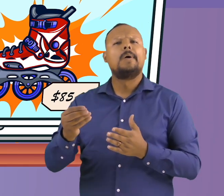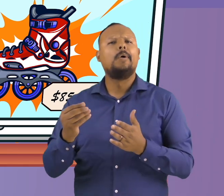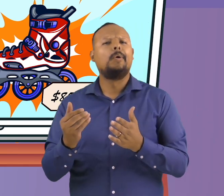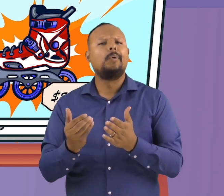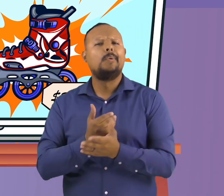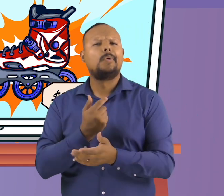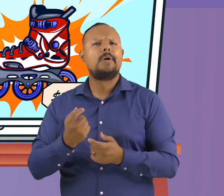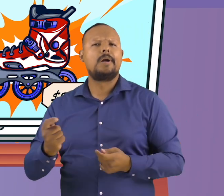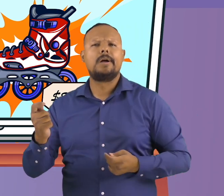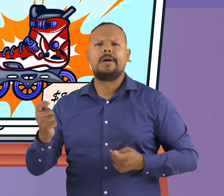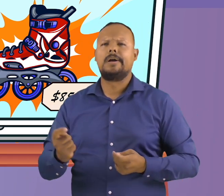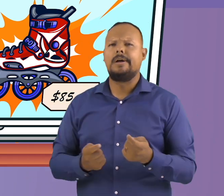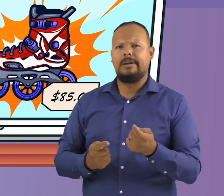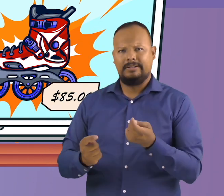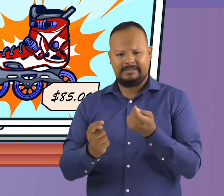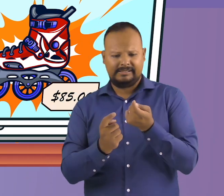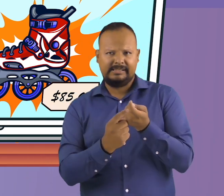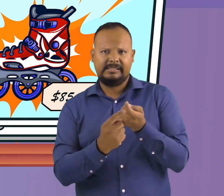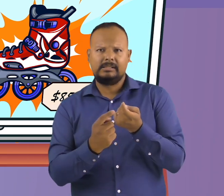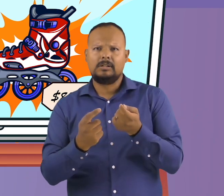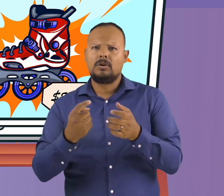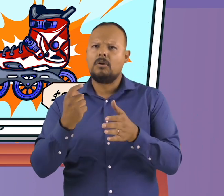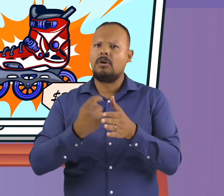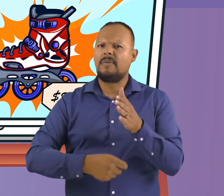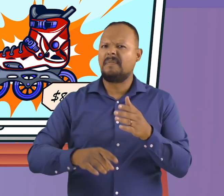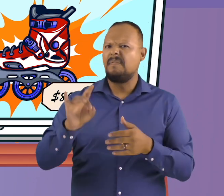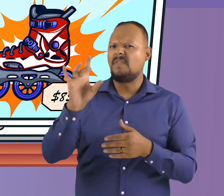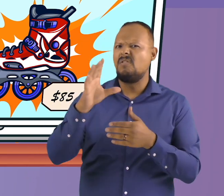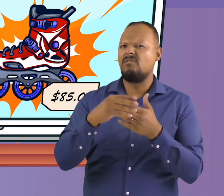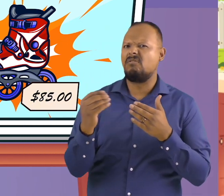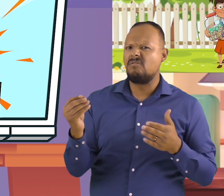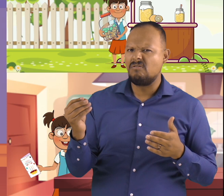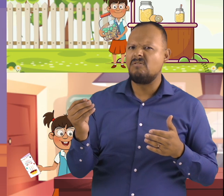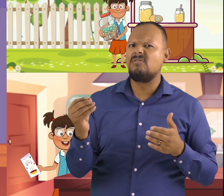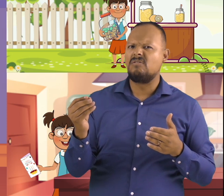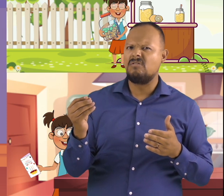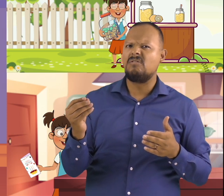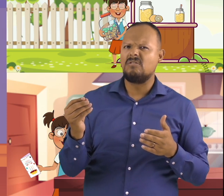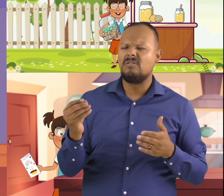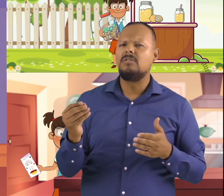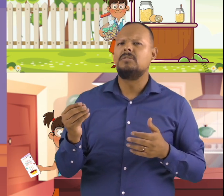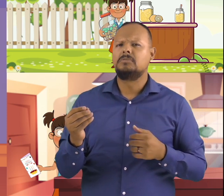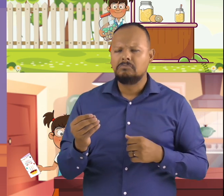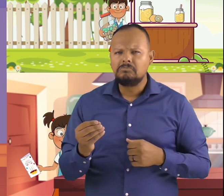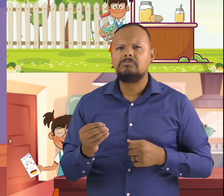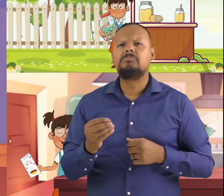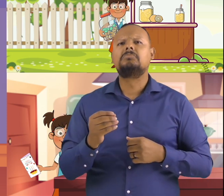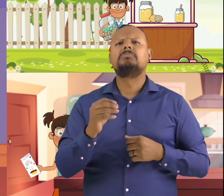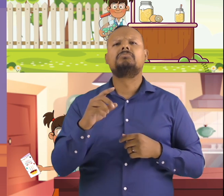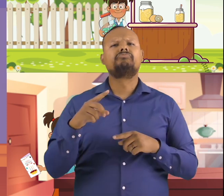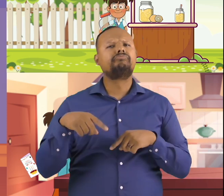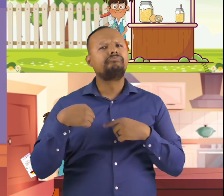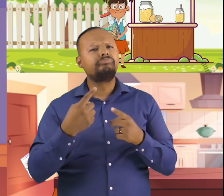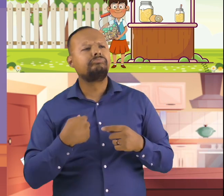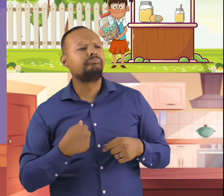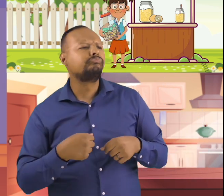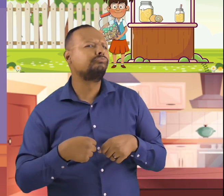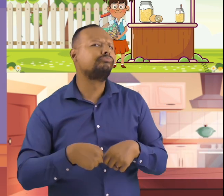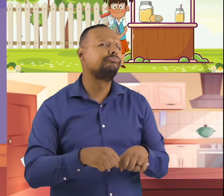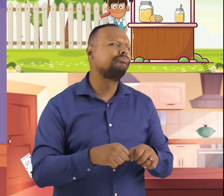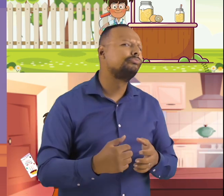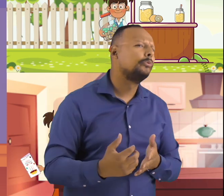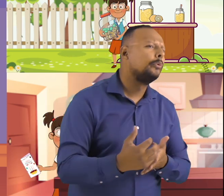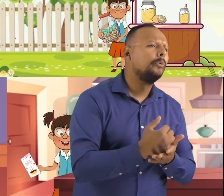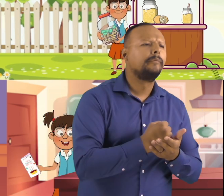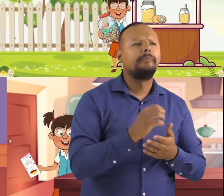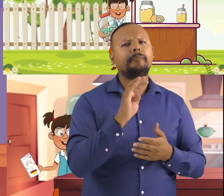new pair of rollerblades, which cost $85. She has earned $45 from mowing her